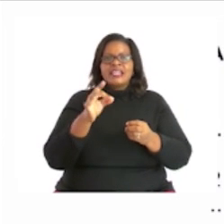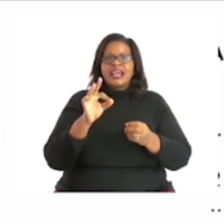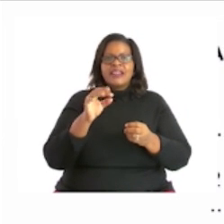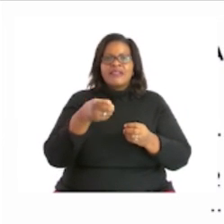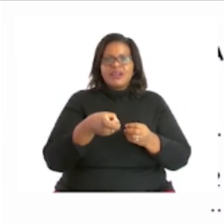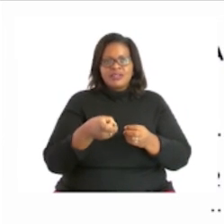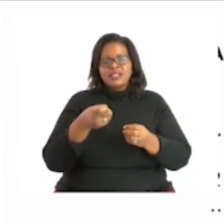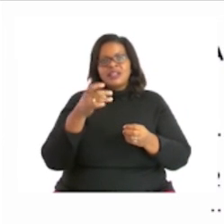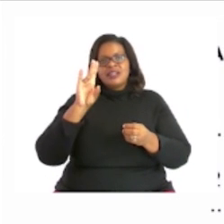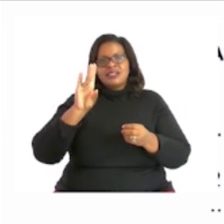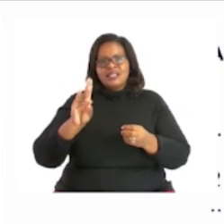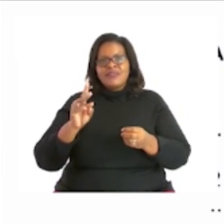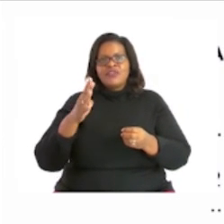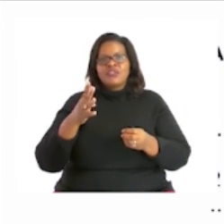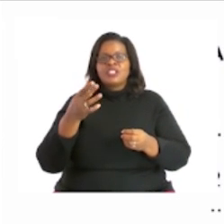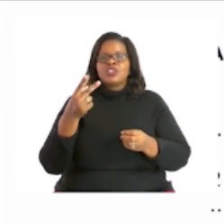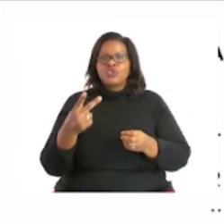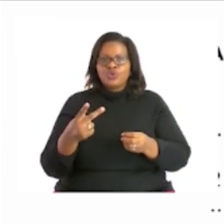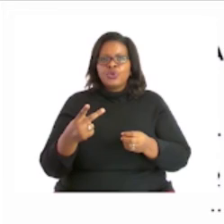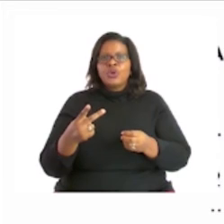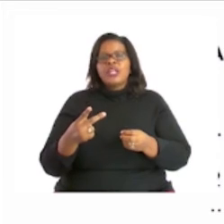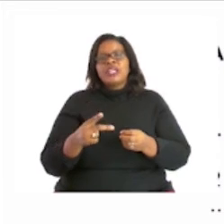89,742 in any form of expanded